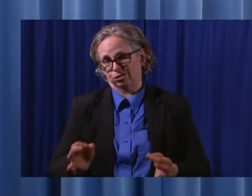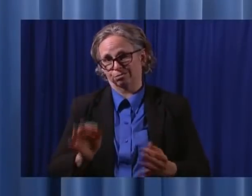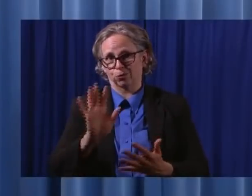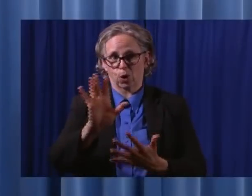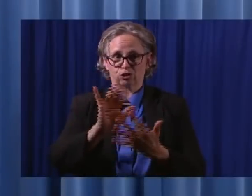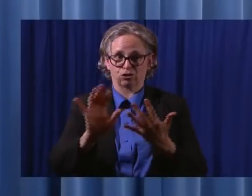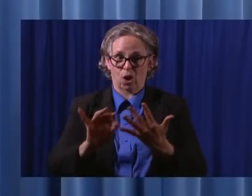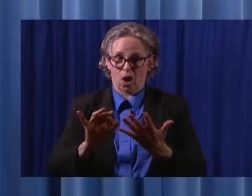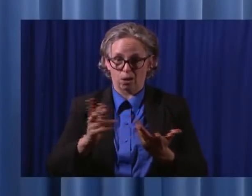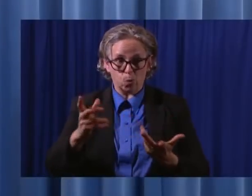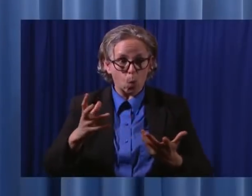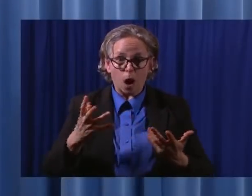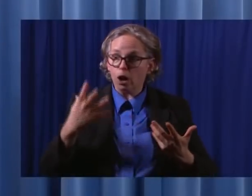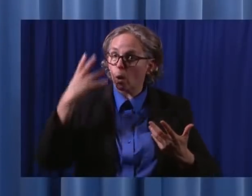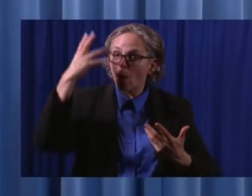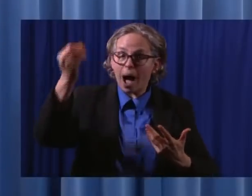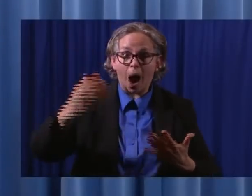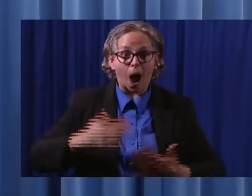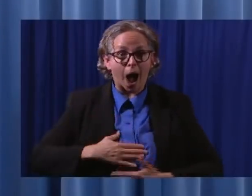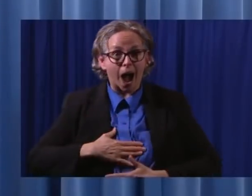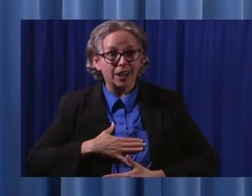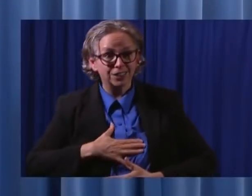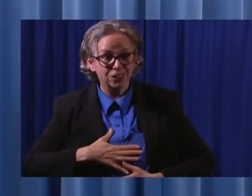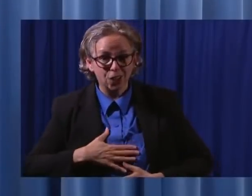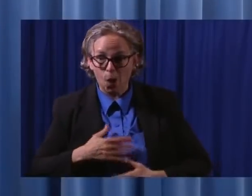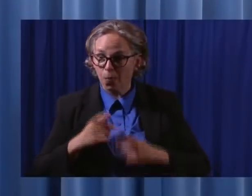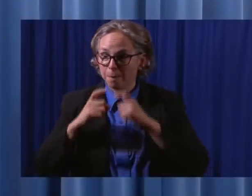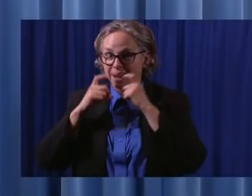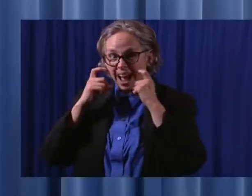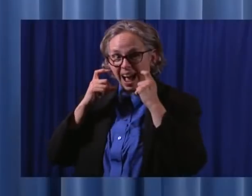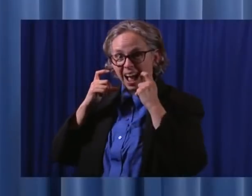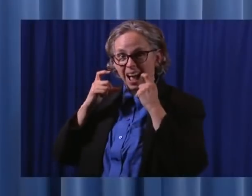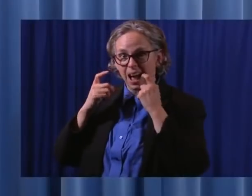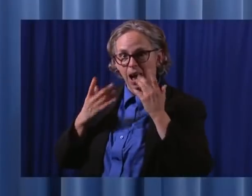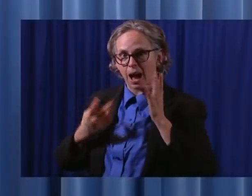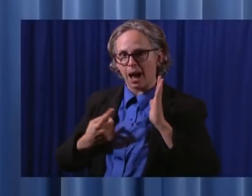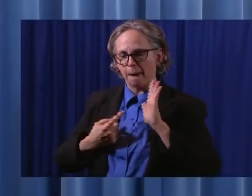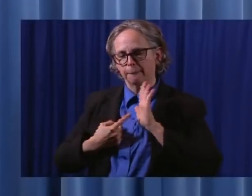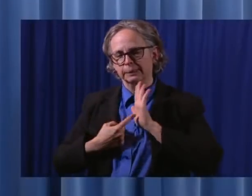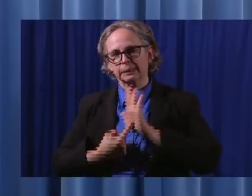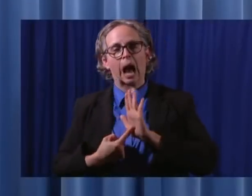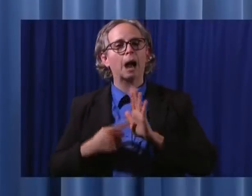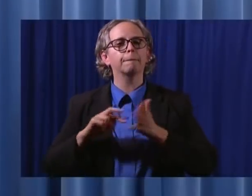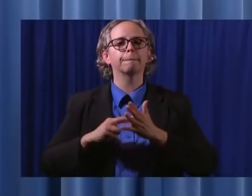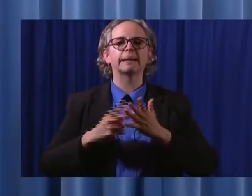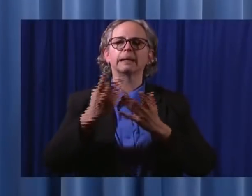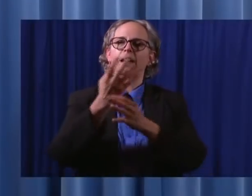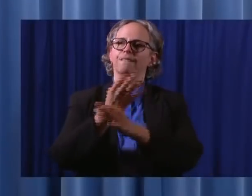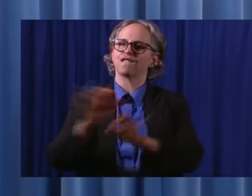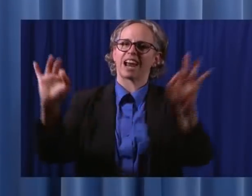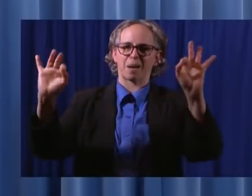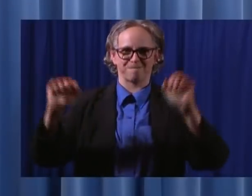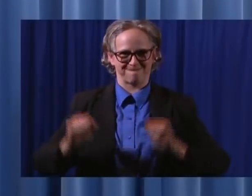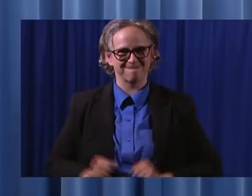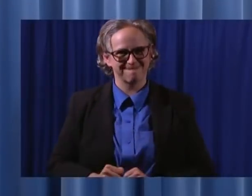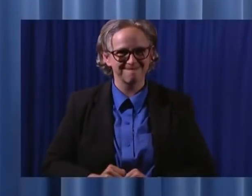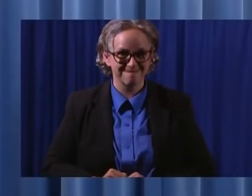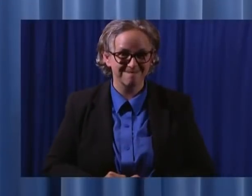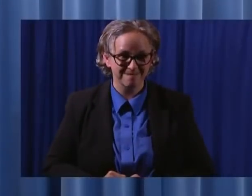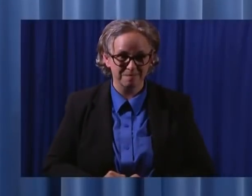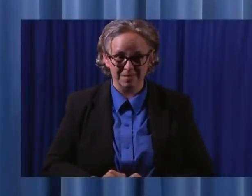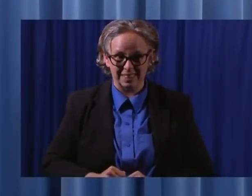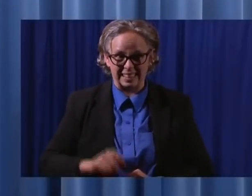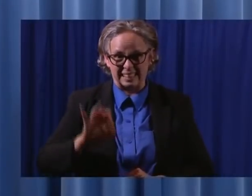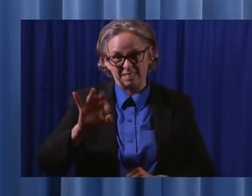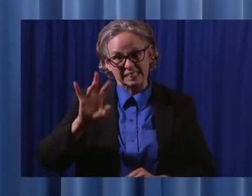this mask is a symbol of freedom. It's a symbol of freedom because it's going to, if we wear these, if we get 75 to 80% of the people who